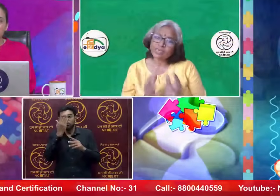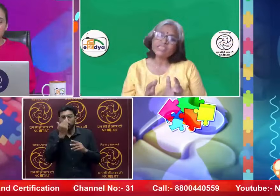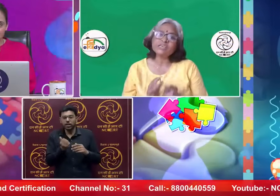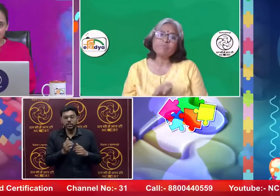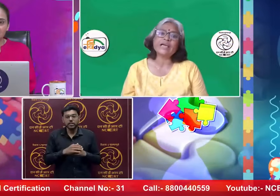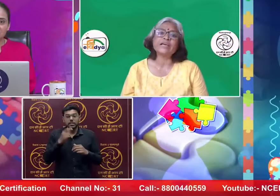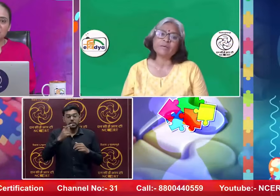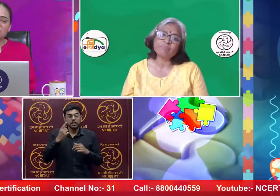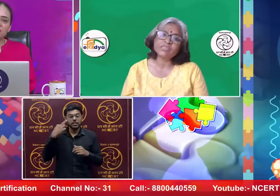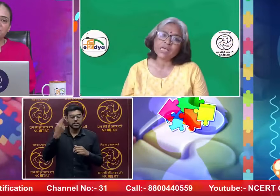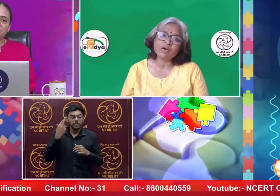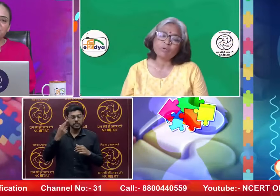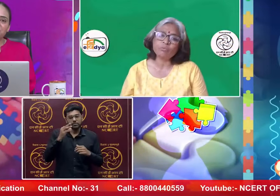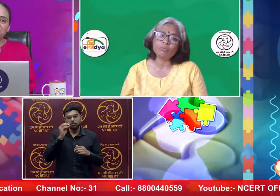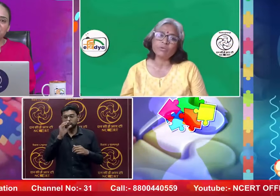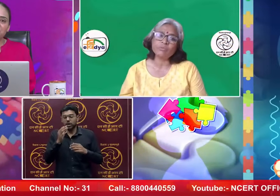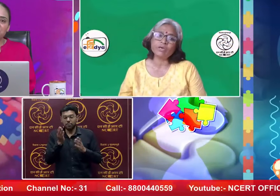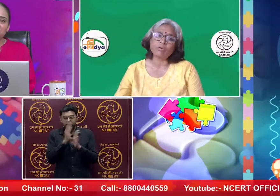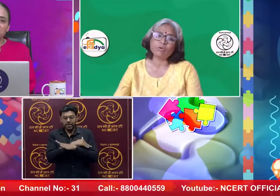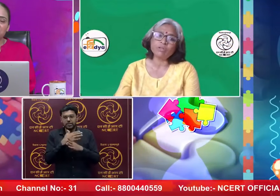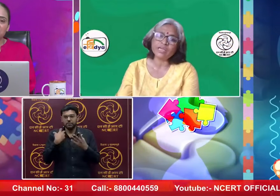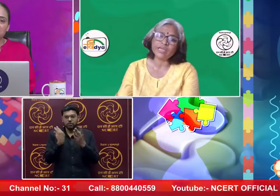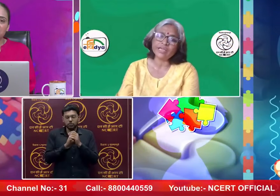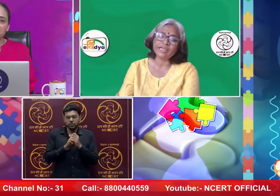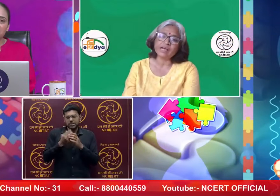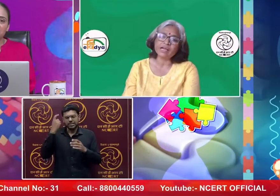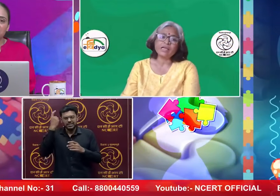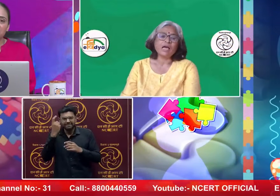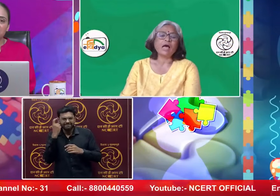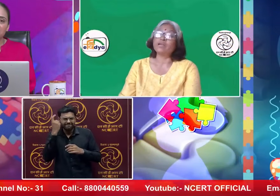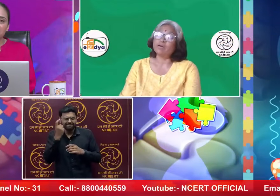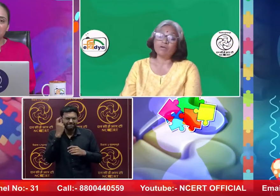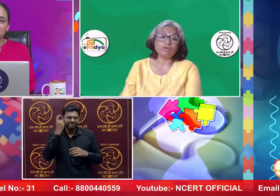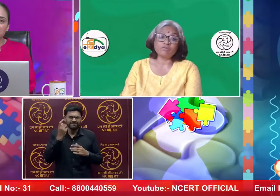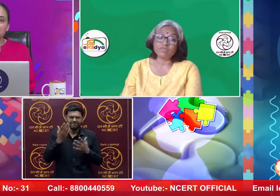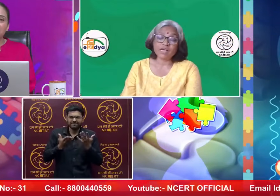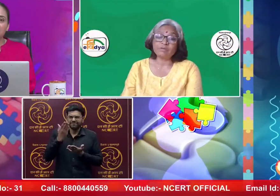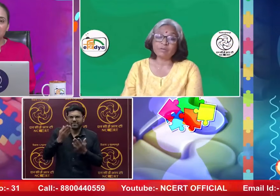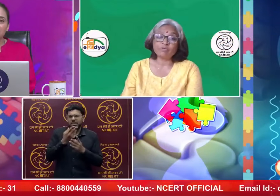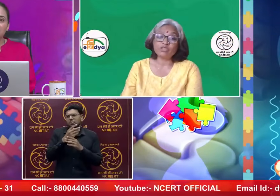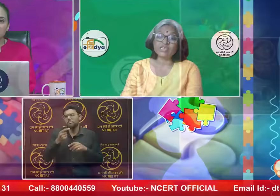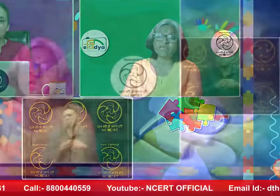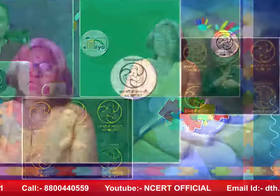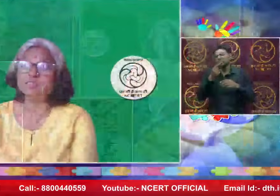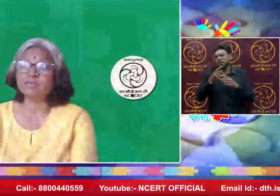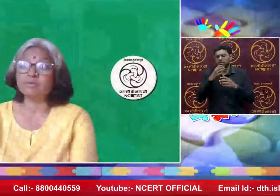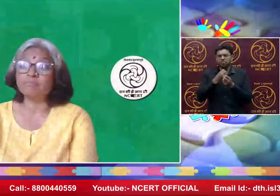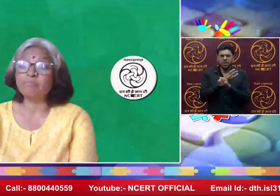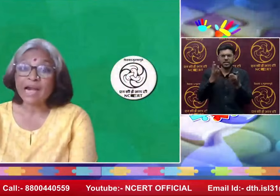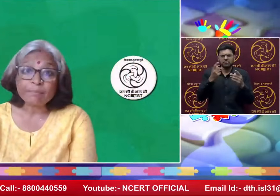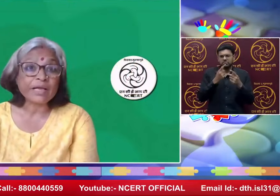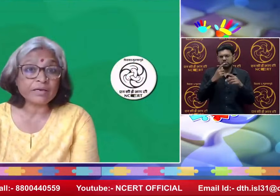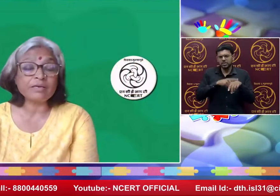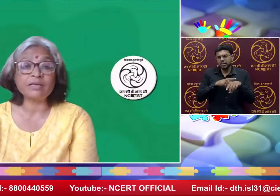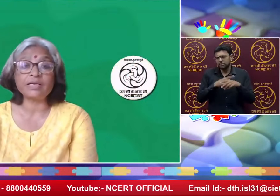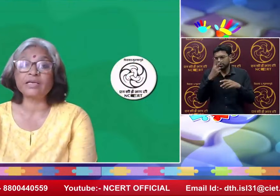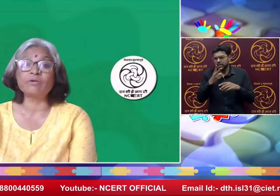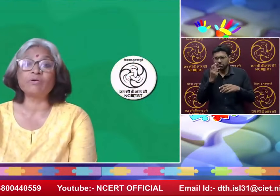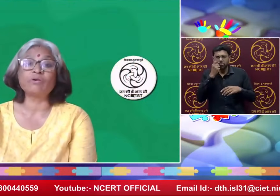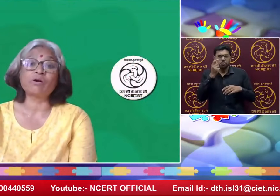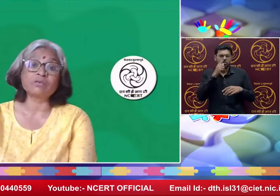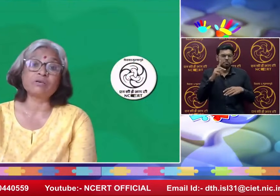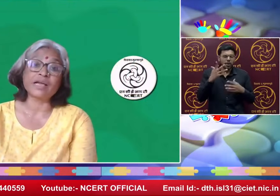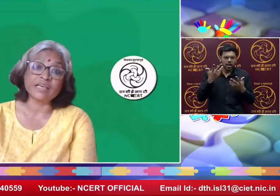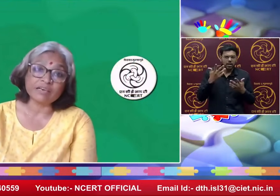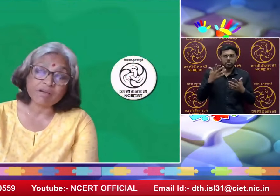is a reason behind it. That's Up till now, we were all thinking that, I mean, a lot of time people would say it is a bad parenting